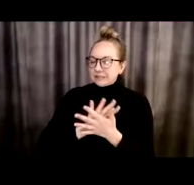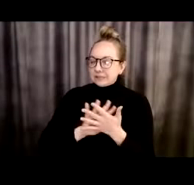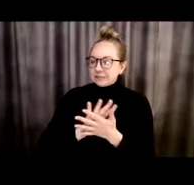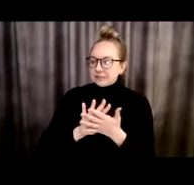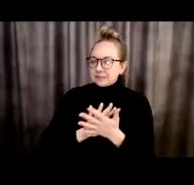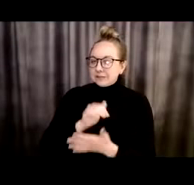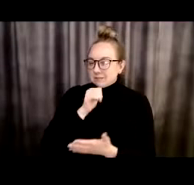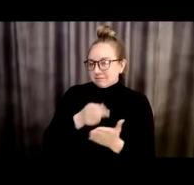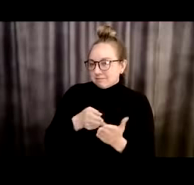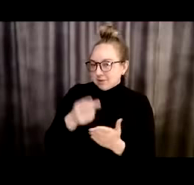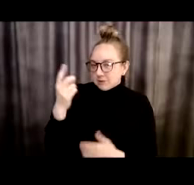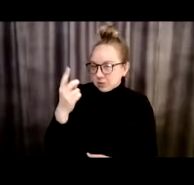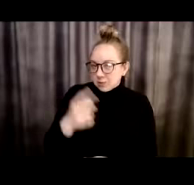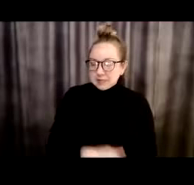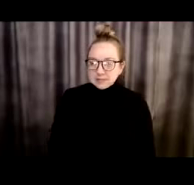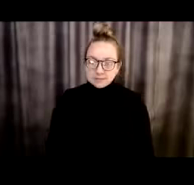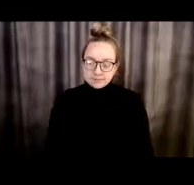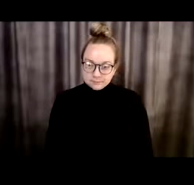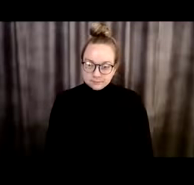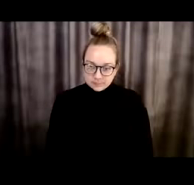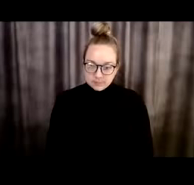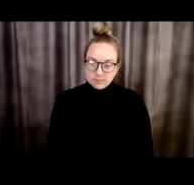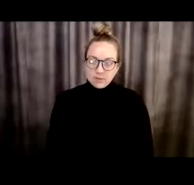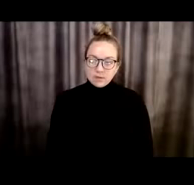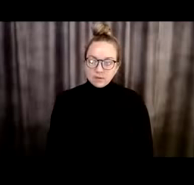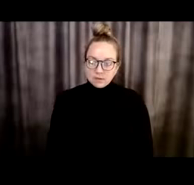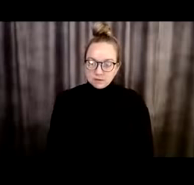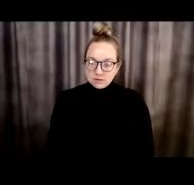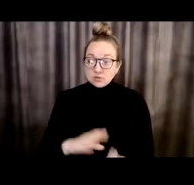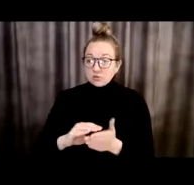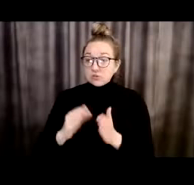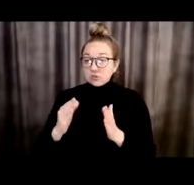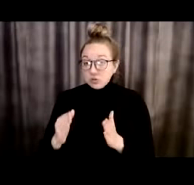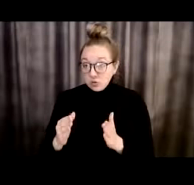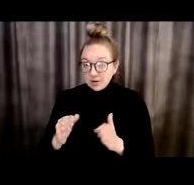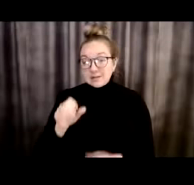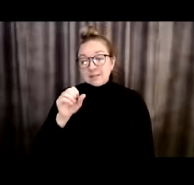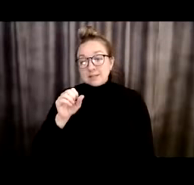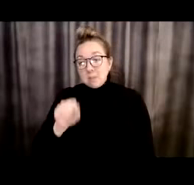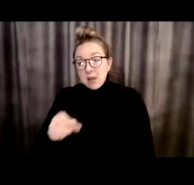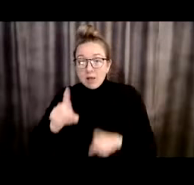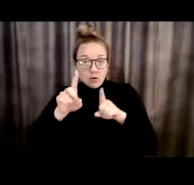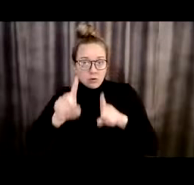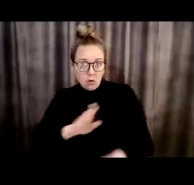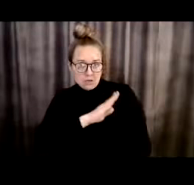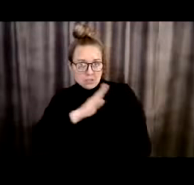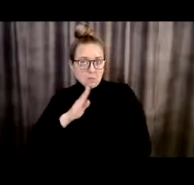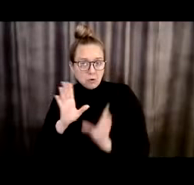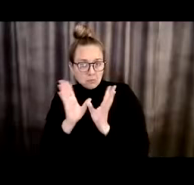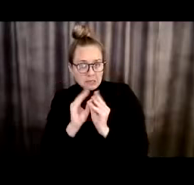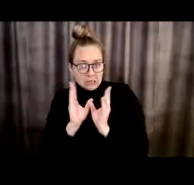that piece. And so it kind of ties into, yes, they're coming to board meetings or talking to adults in their